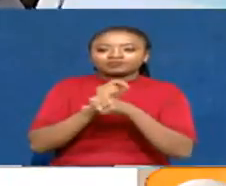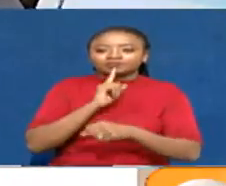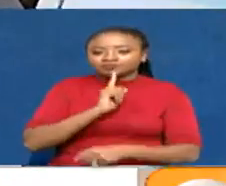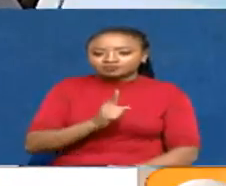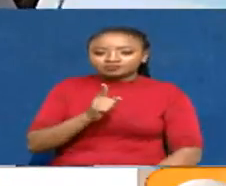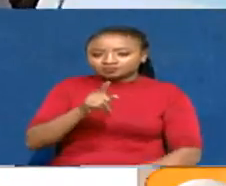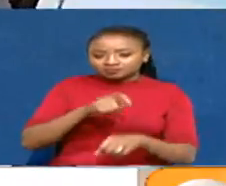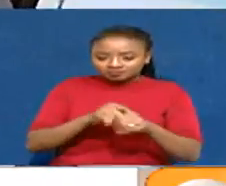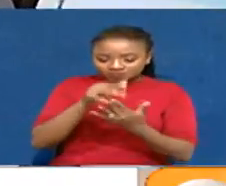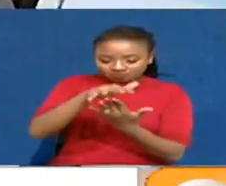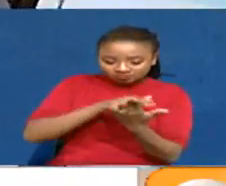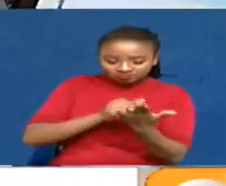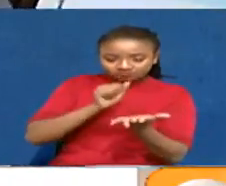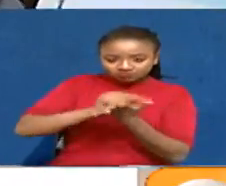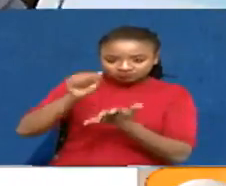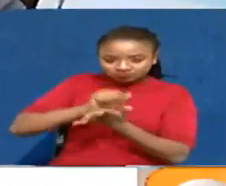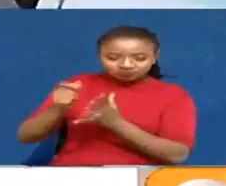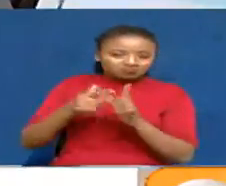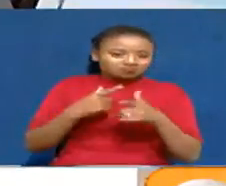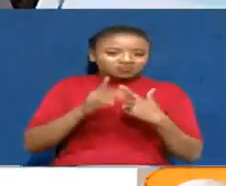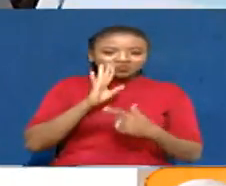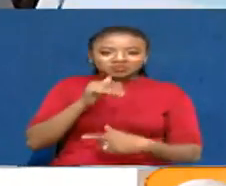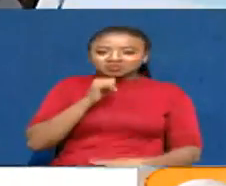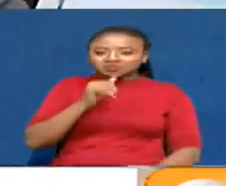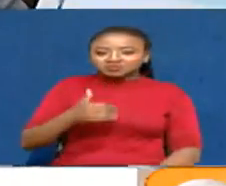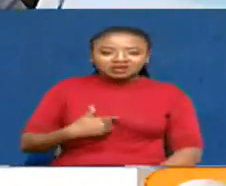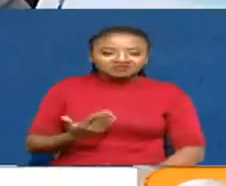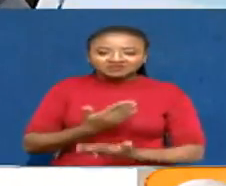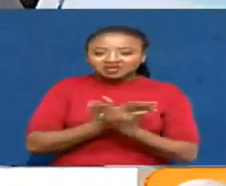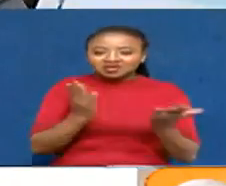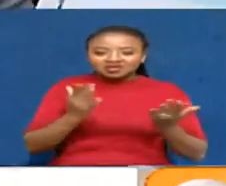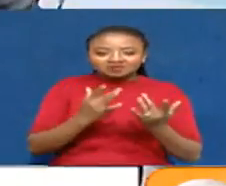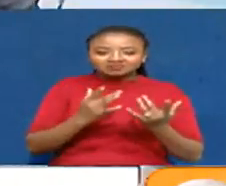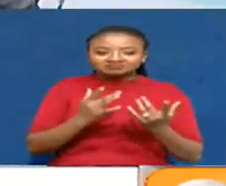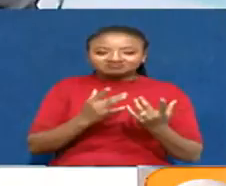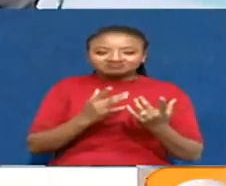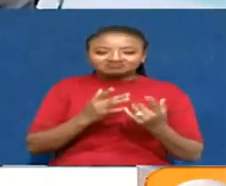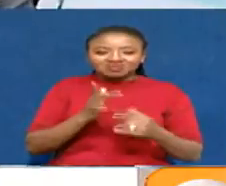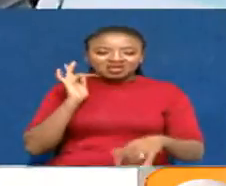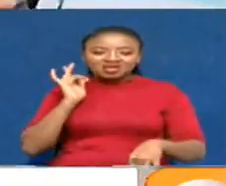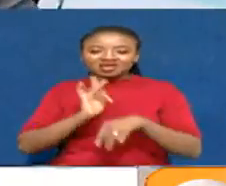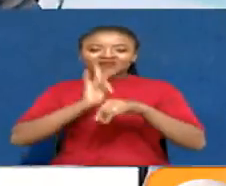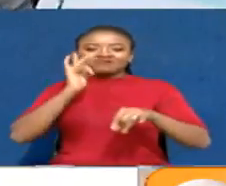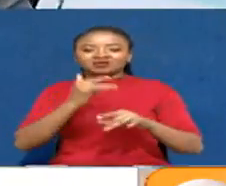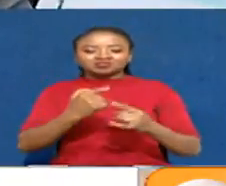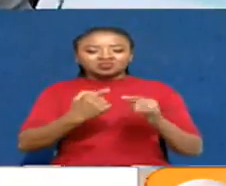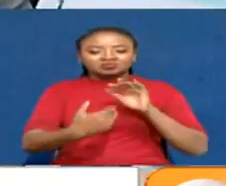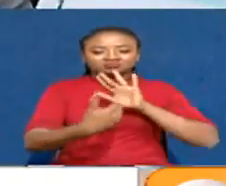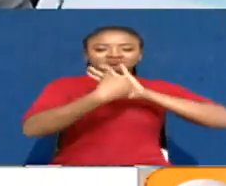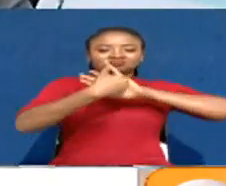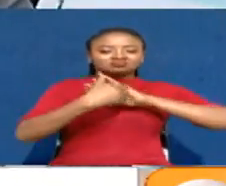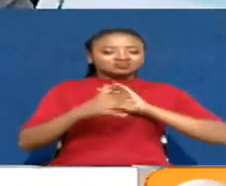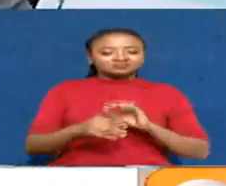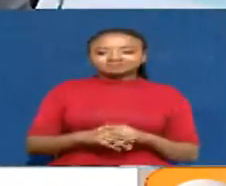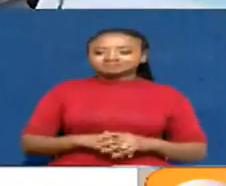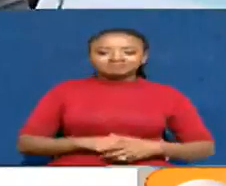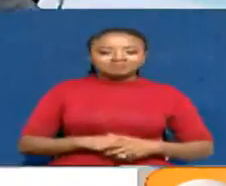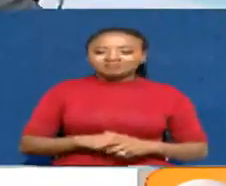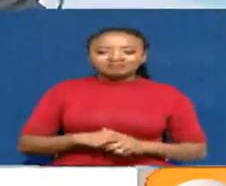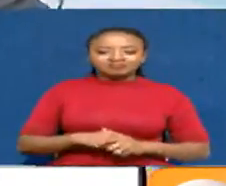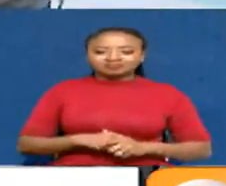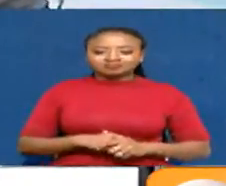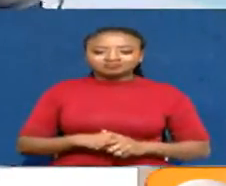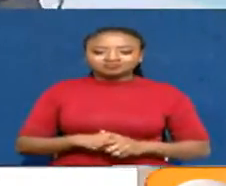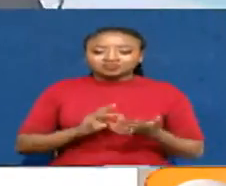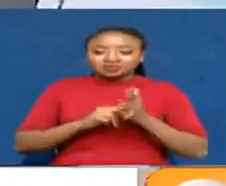list, there won't be any pushback on us from a legal point of view, and even for our businesses. Yeah. Right? So we